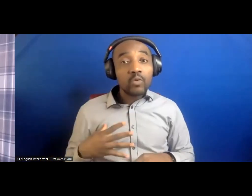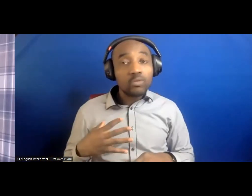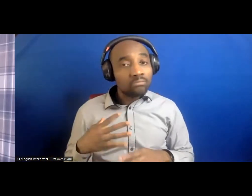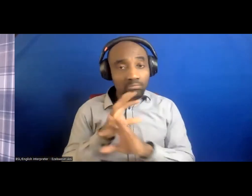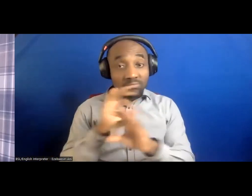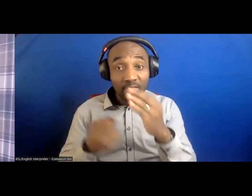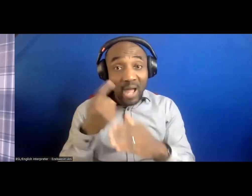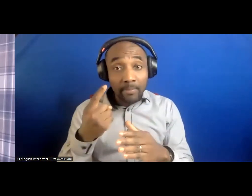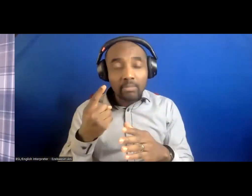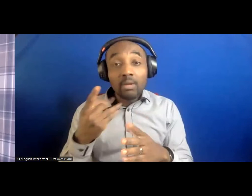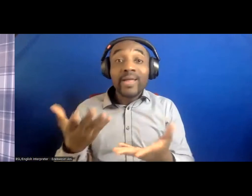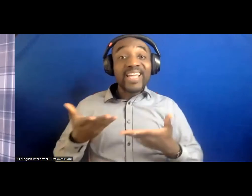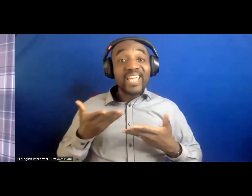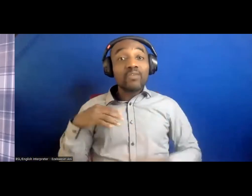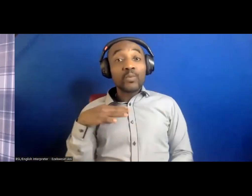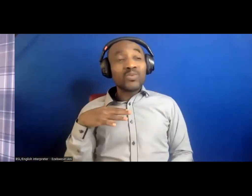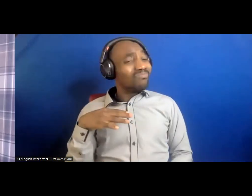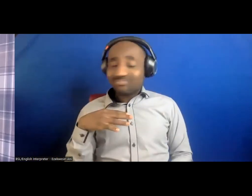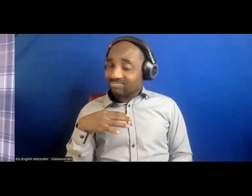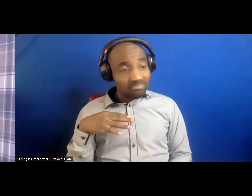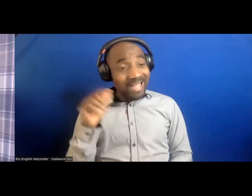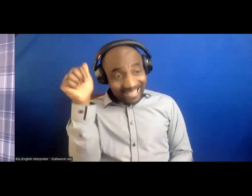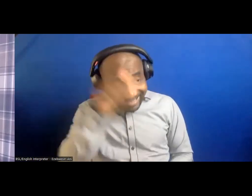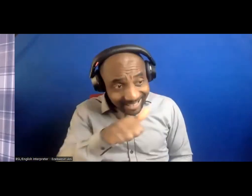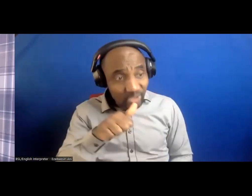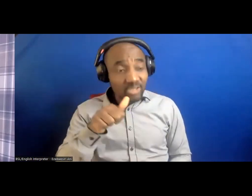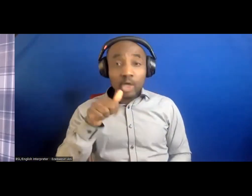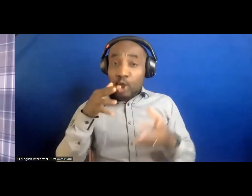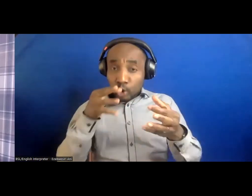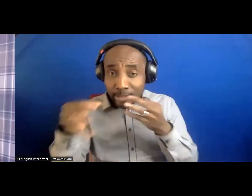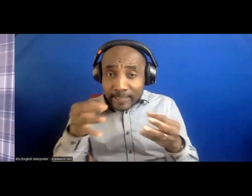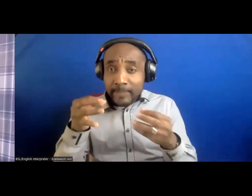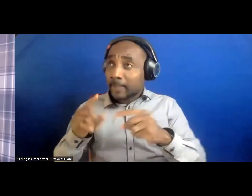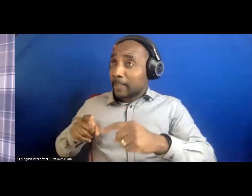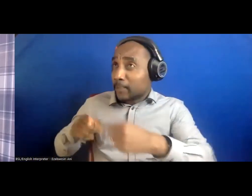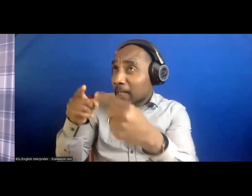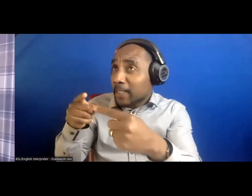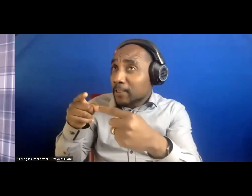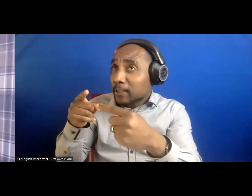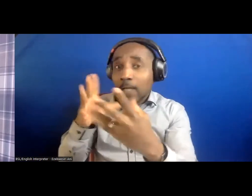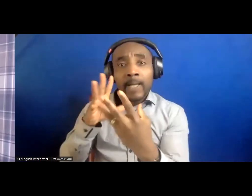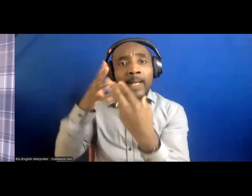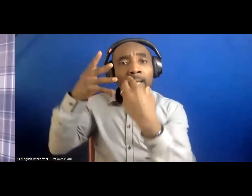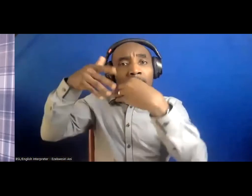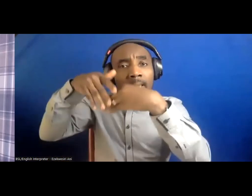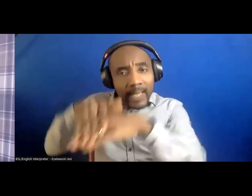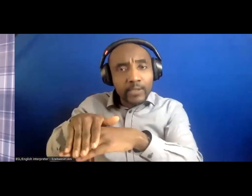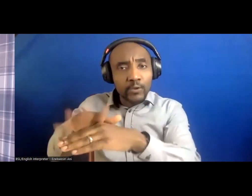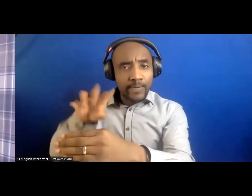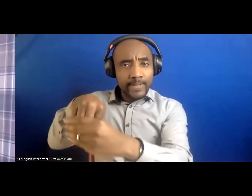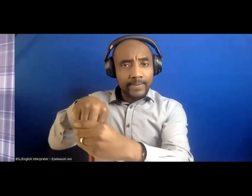us. We must intellectually, intelligently, strategically challenge, integrate ourselves, because I believe